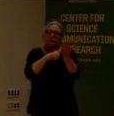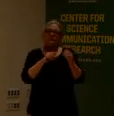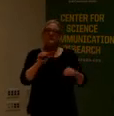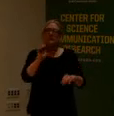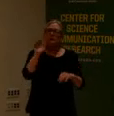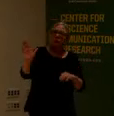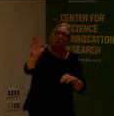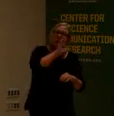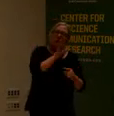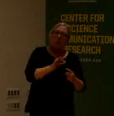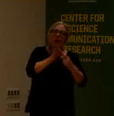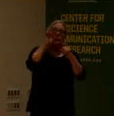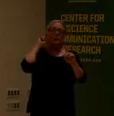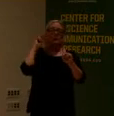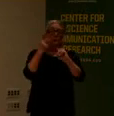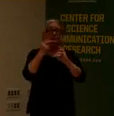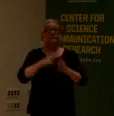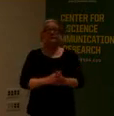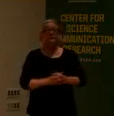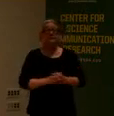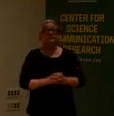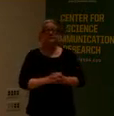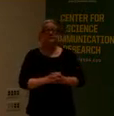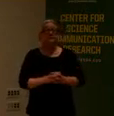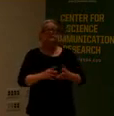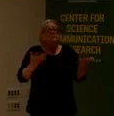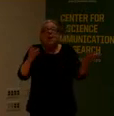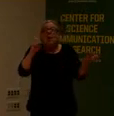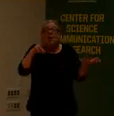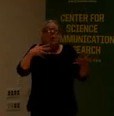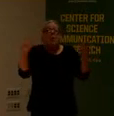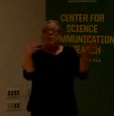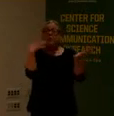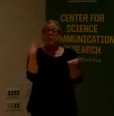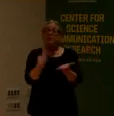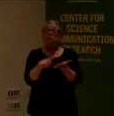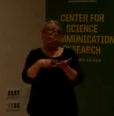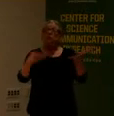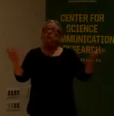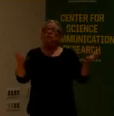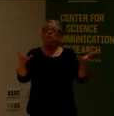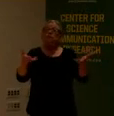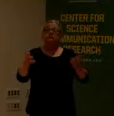to help address that. And if nothing else, just talk about it.